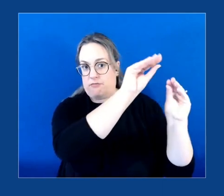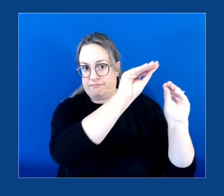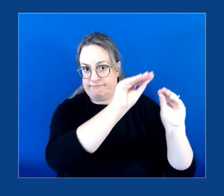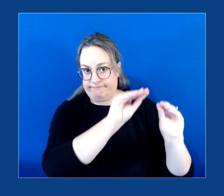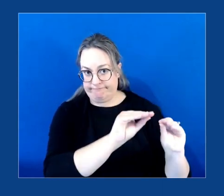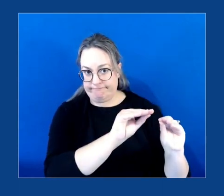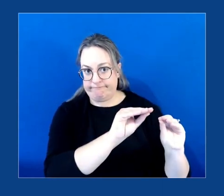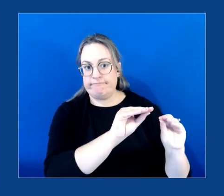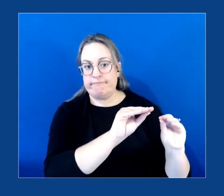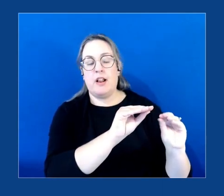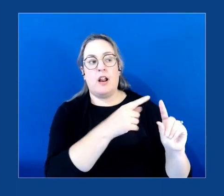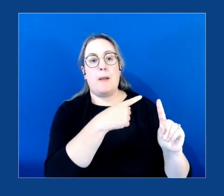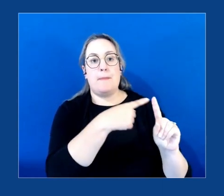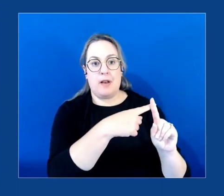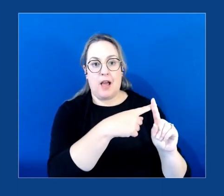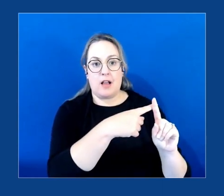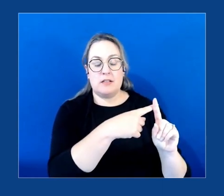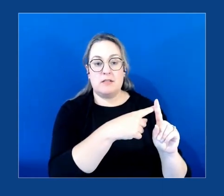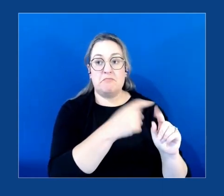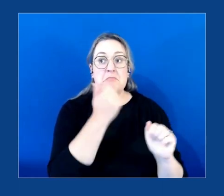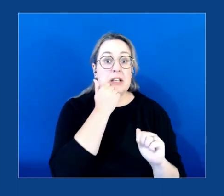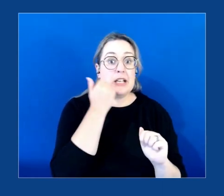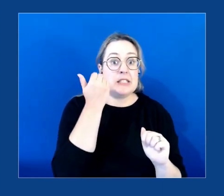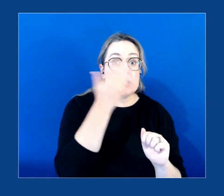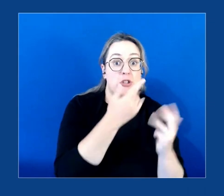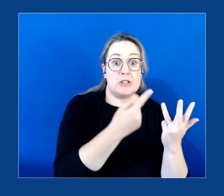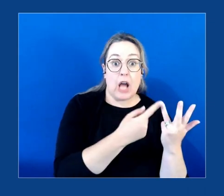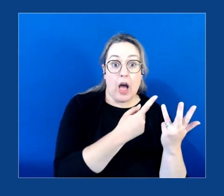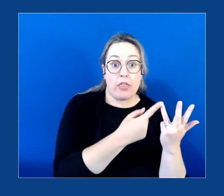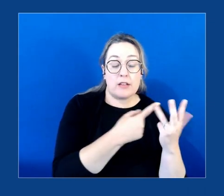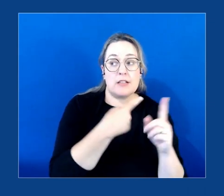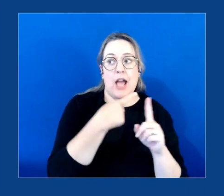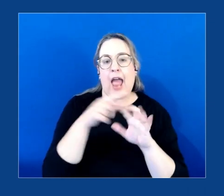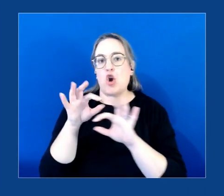both Indigenous and non-Indigenous researchers,